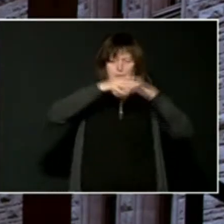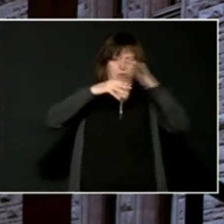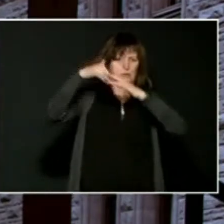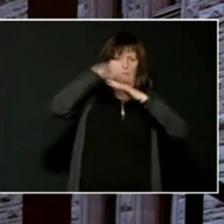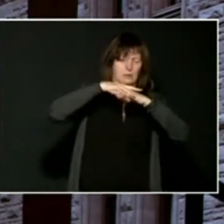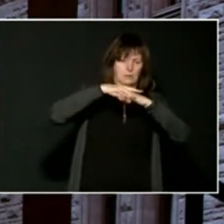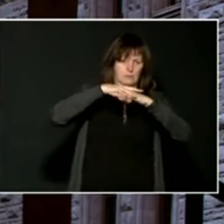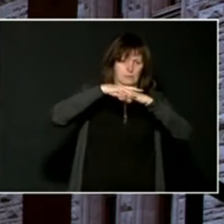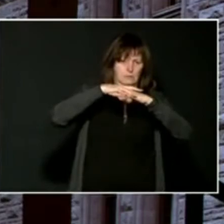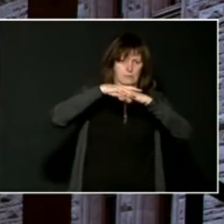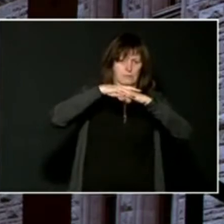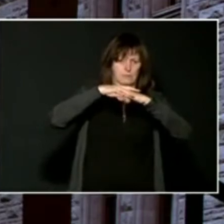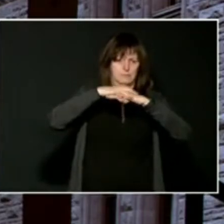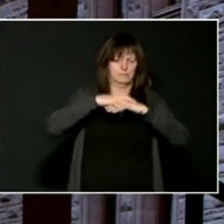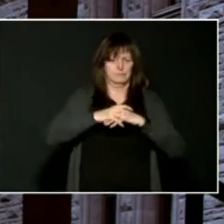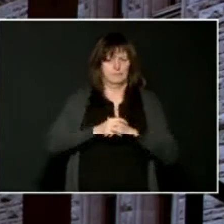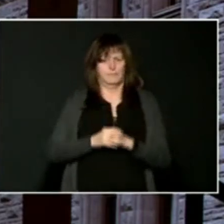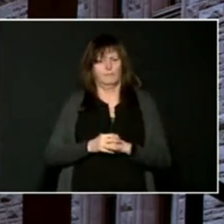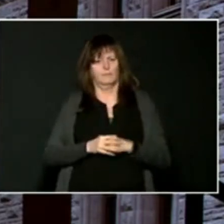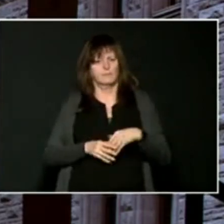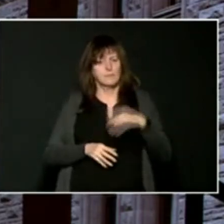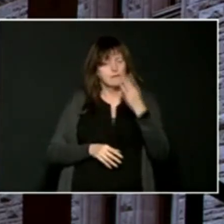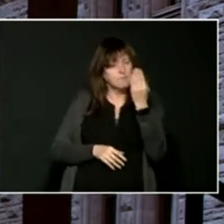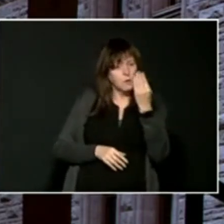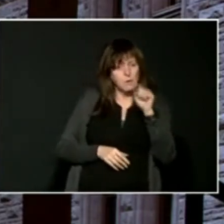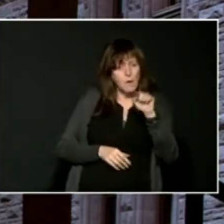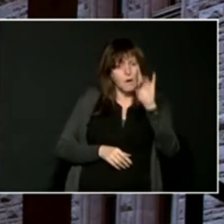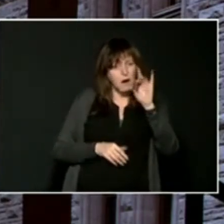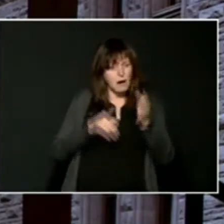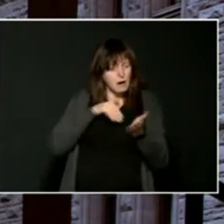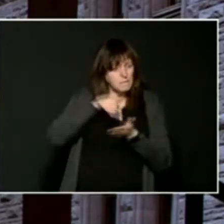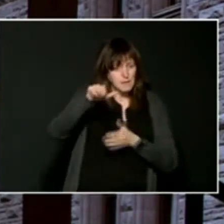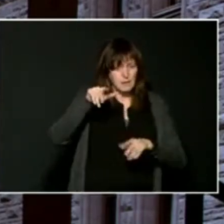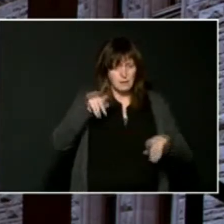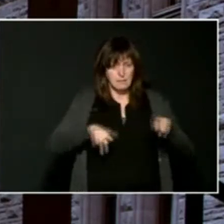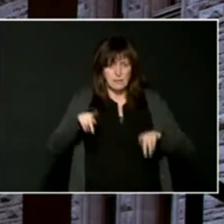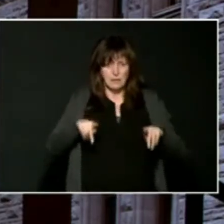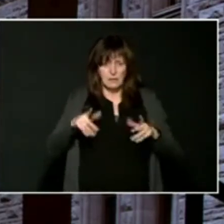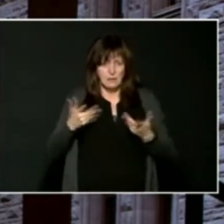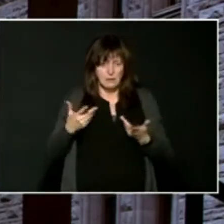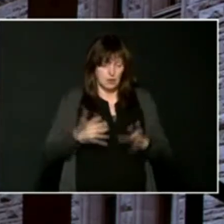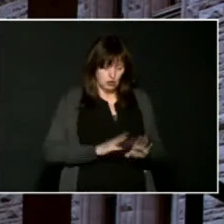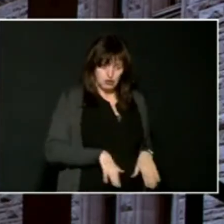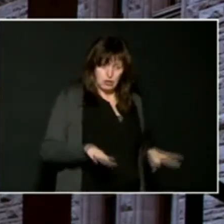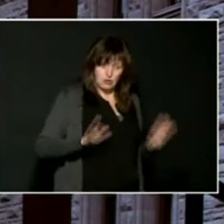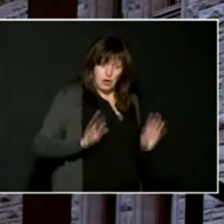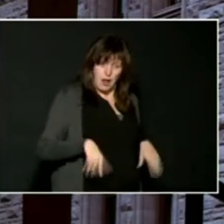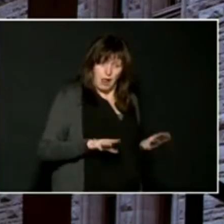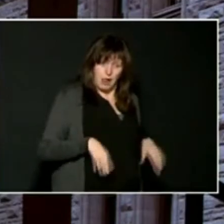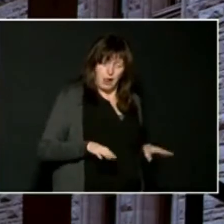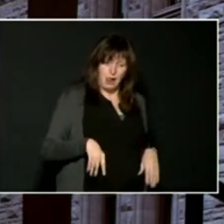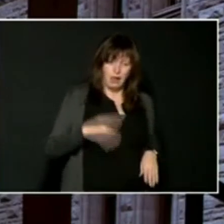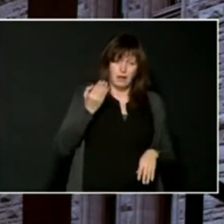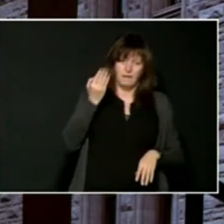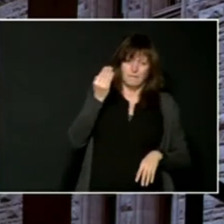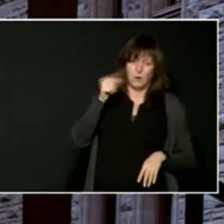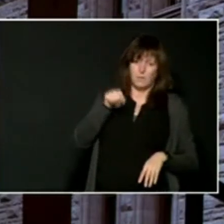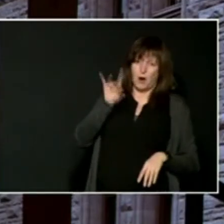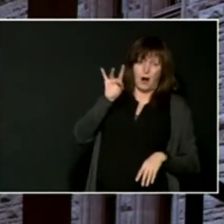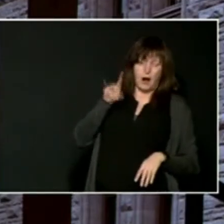14.8 million people. We can't do the children yet, but we know they're making headway on that. So we at least want to get that done. So this is a huge